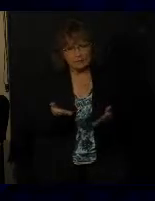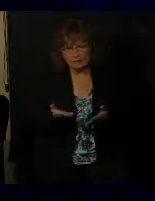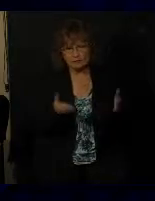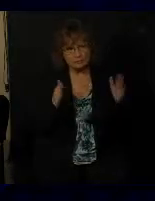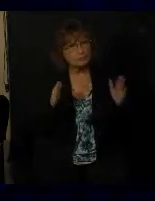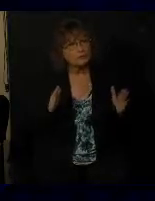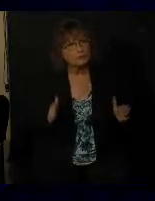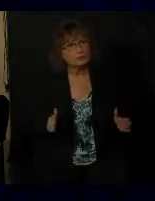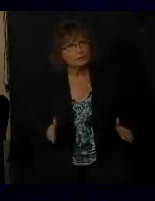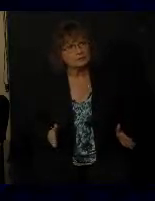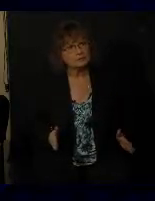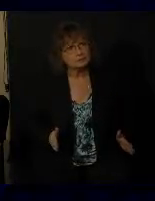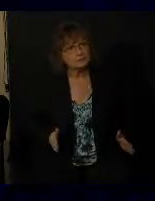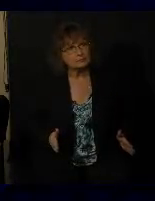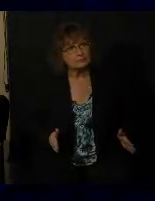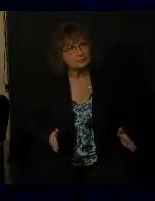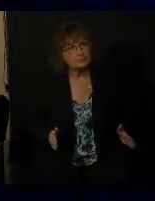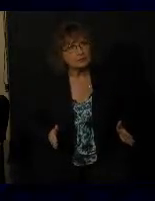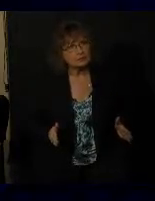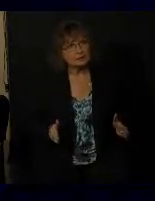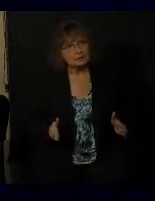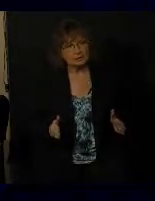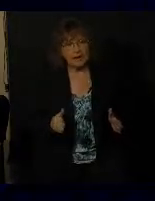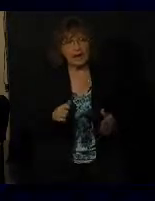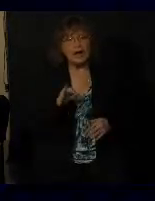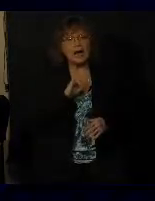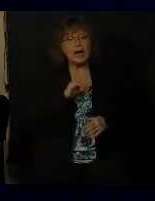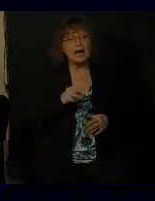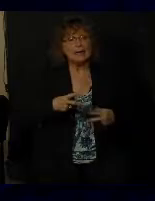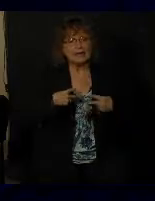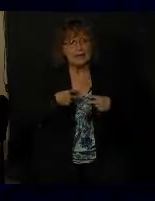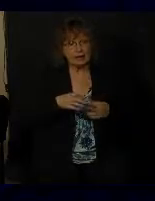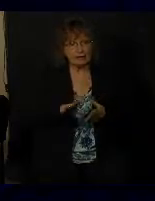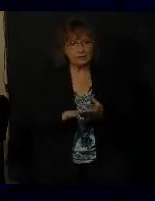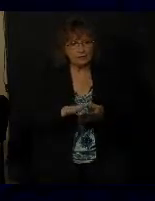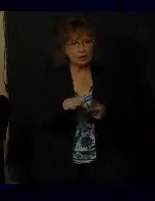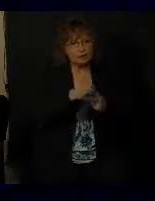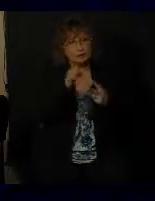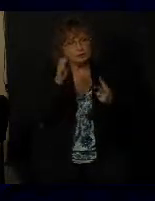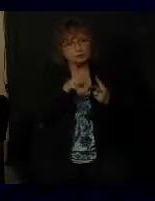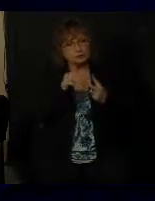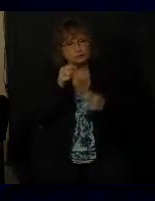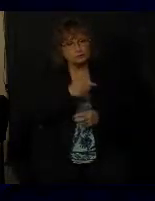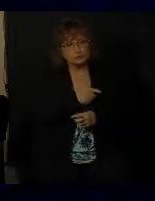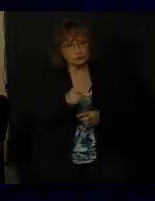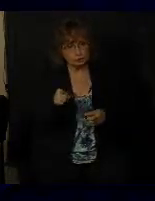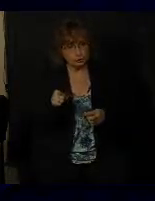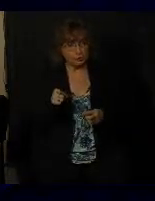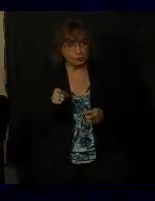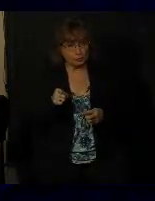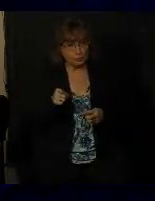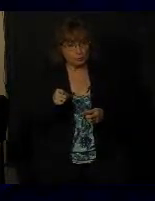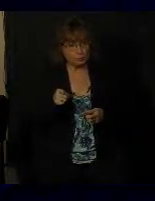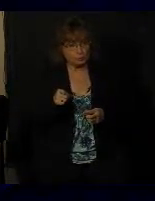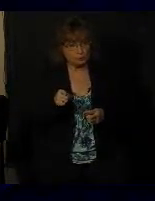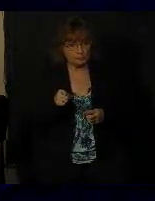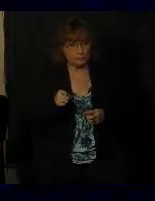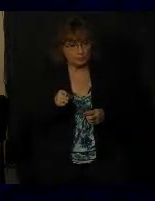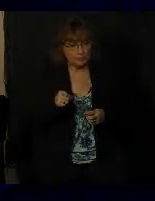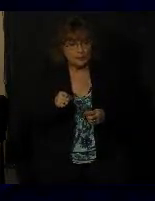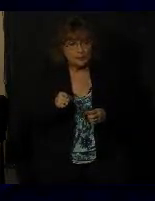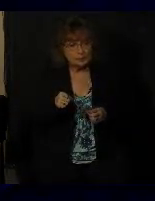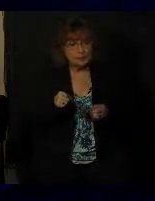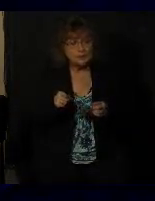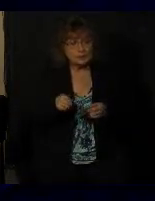Jezreel, whom I have chosen. Jacob, his servant, Israel, his people, chosen.